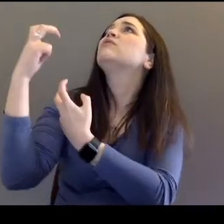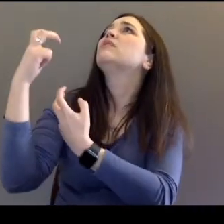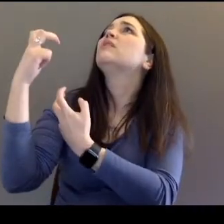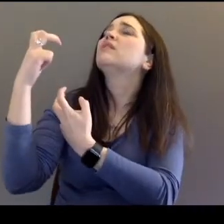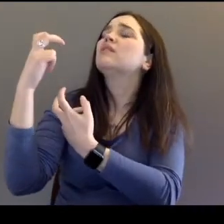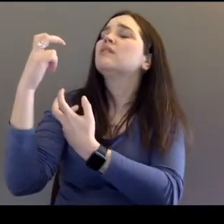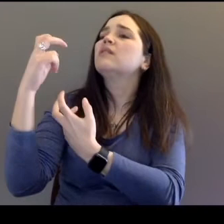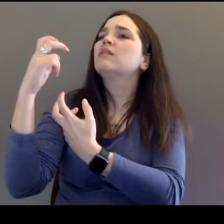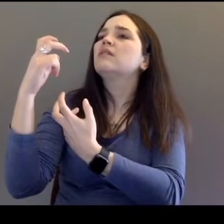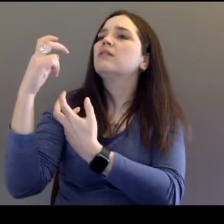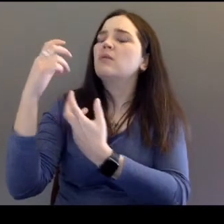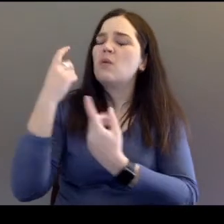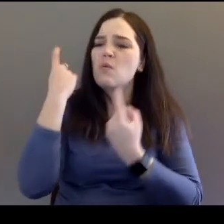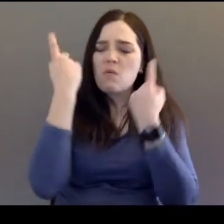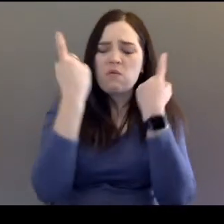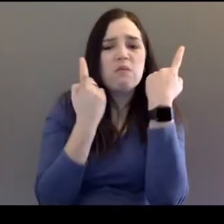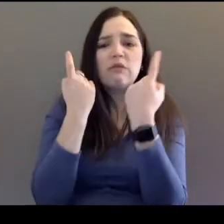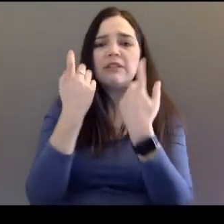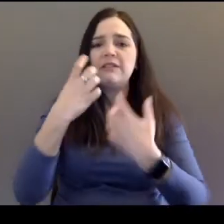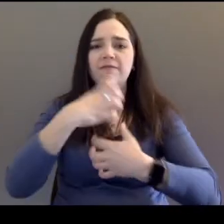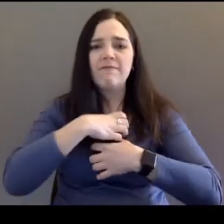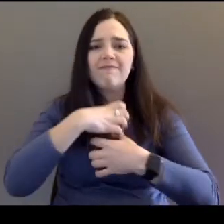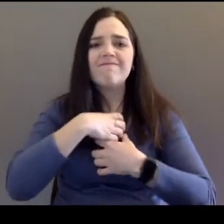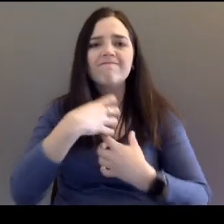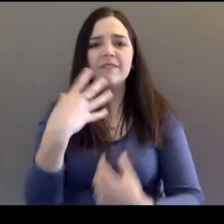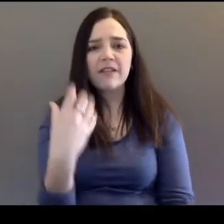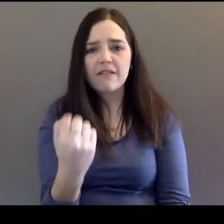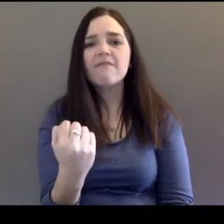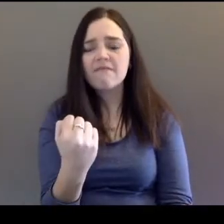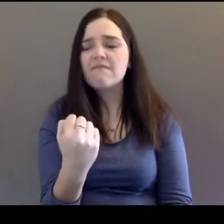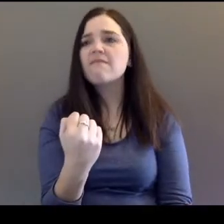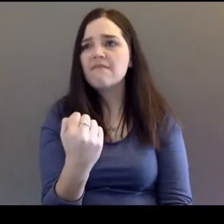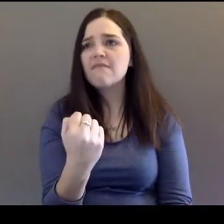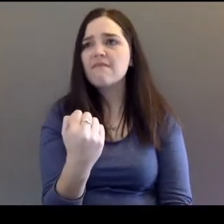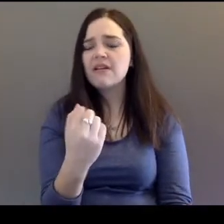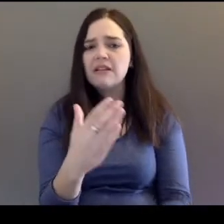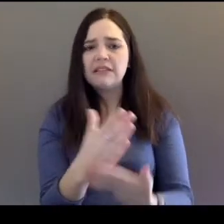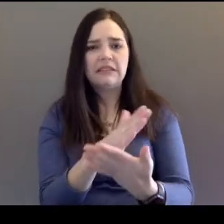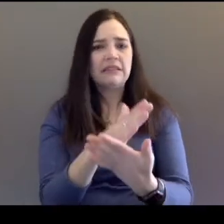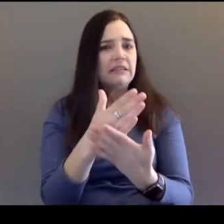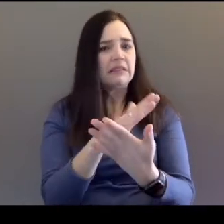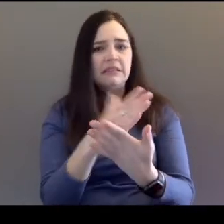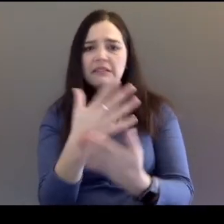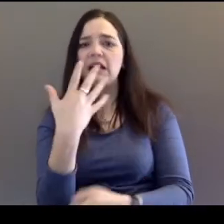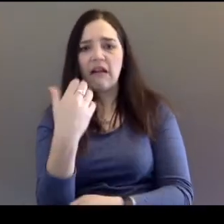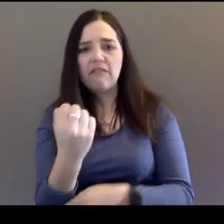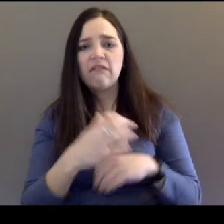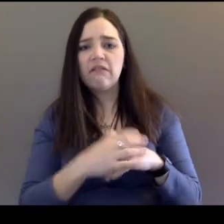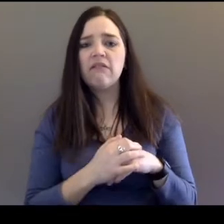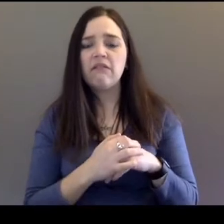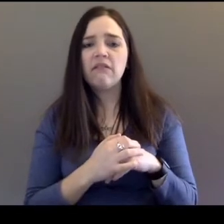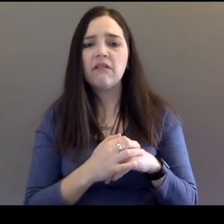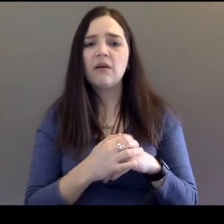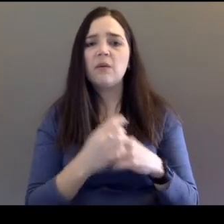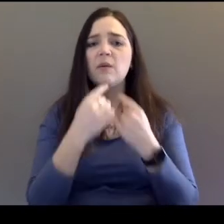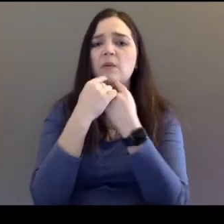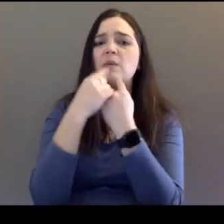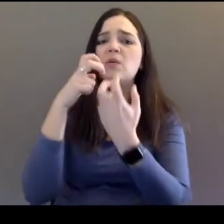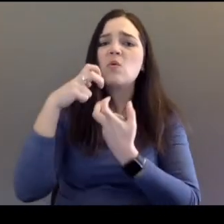We come with all our worries and our fears and our uncertainties, and we cry out to